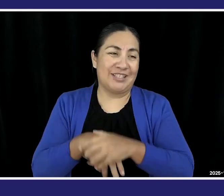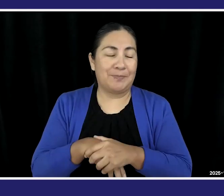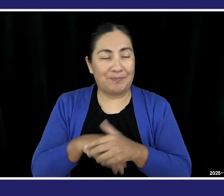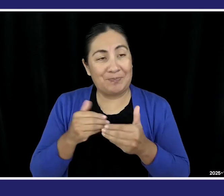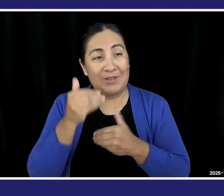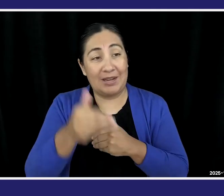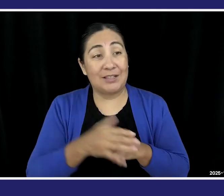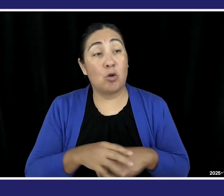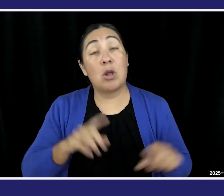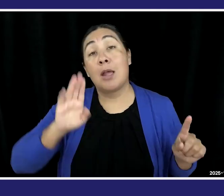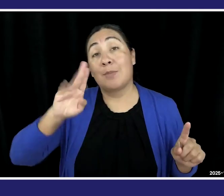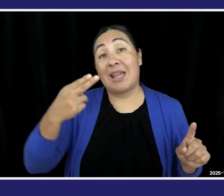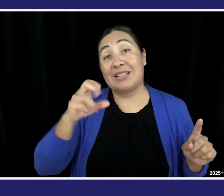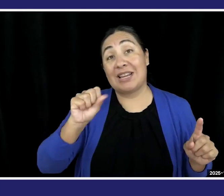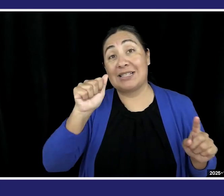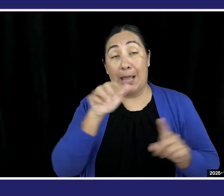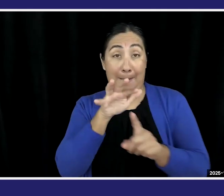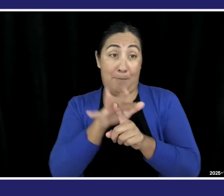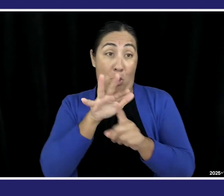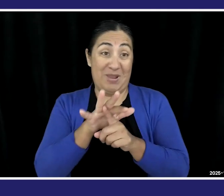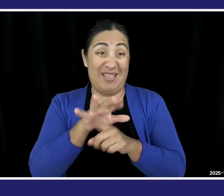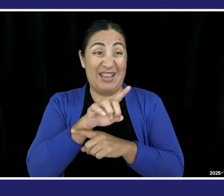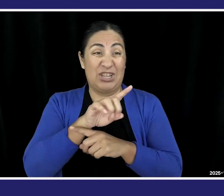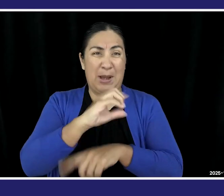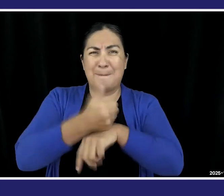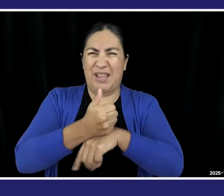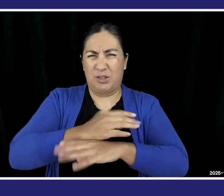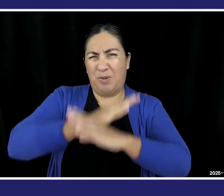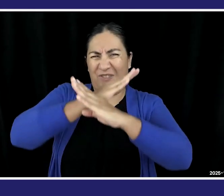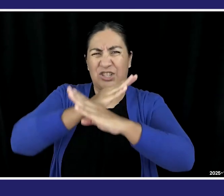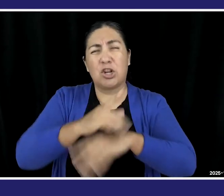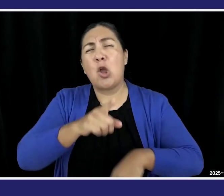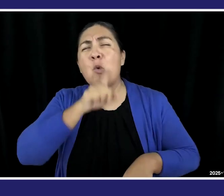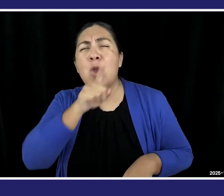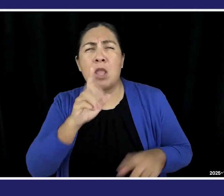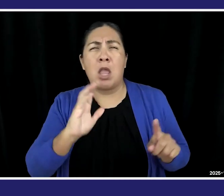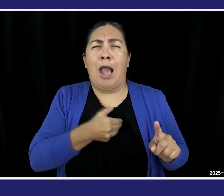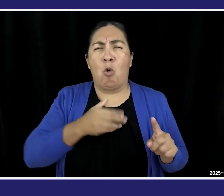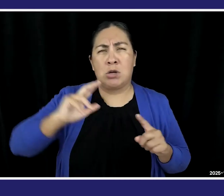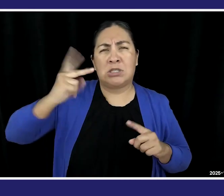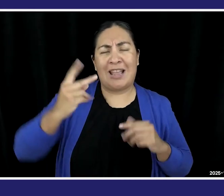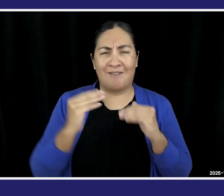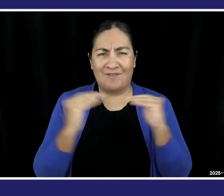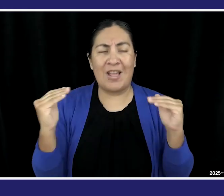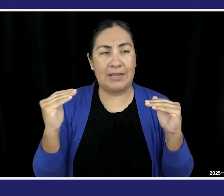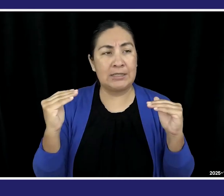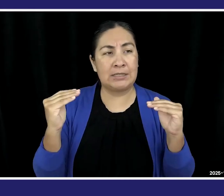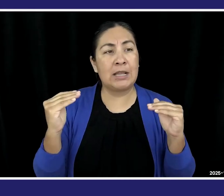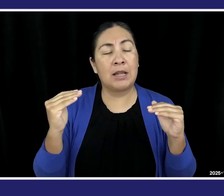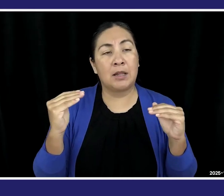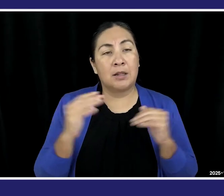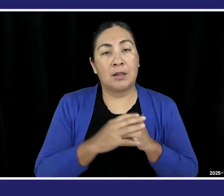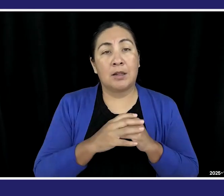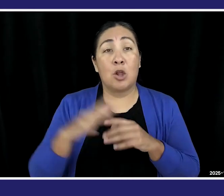So this BHSA population-based prevention is really going to be our Phase 2 is going to